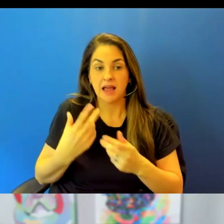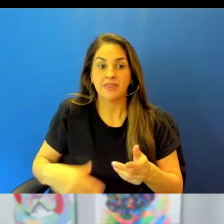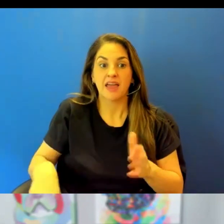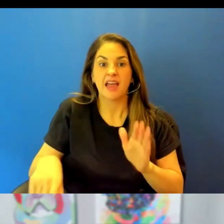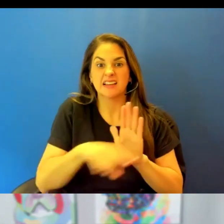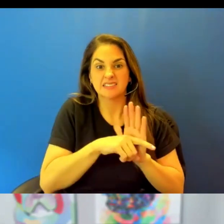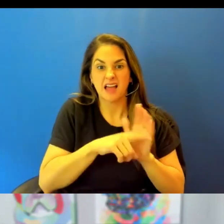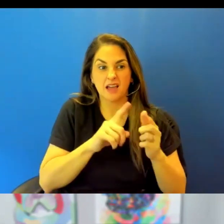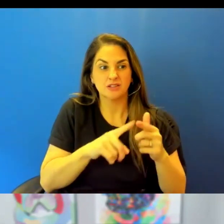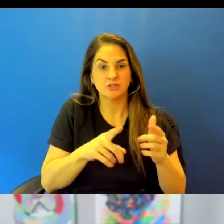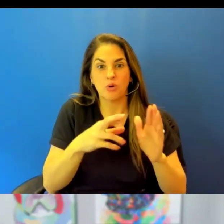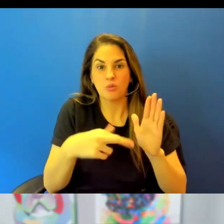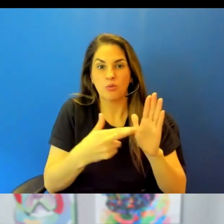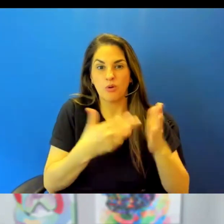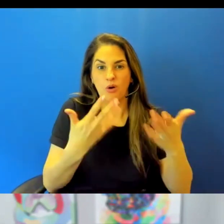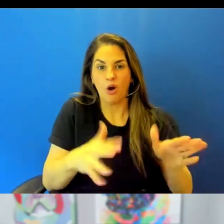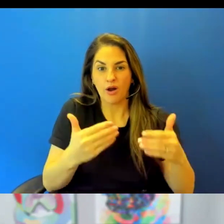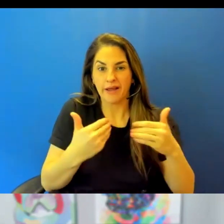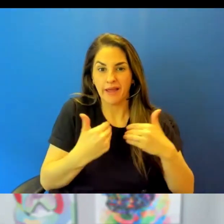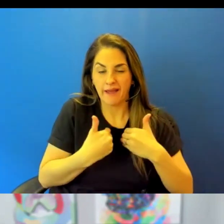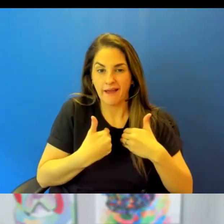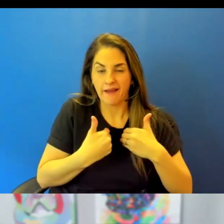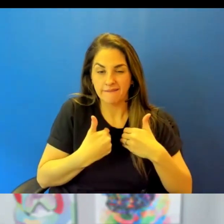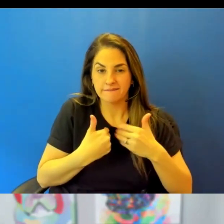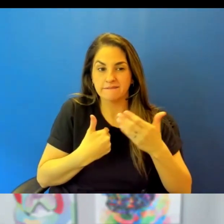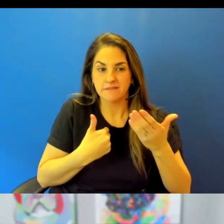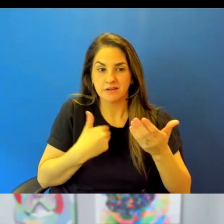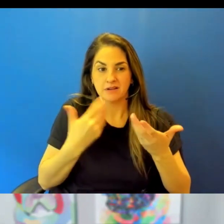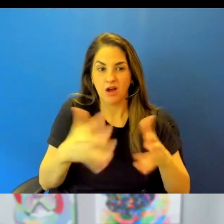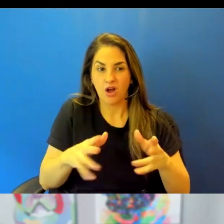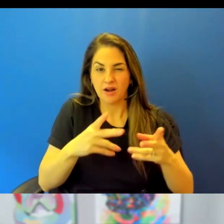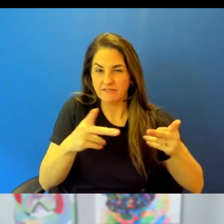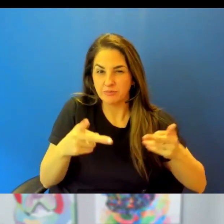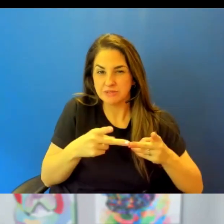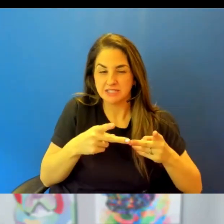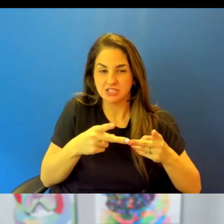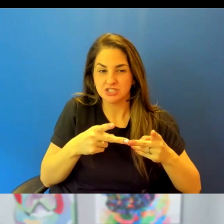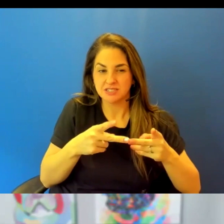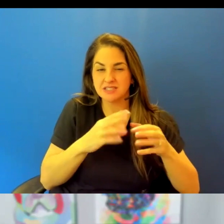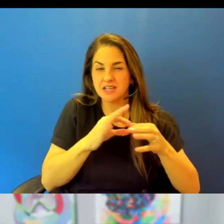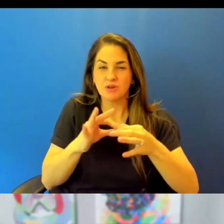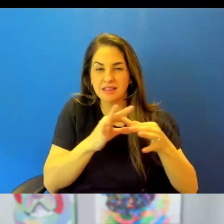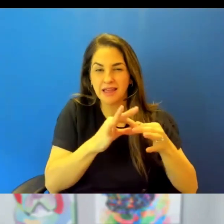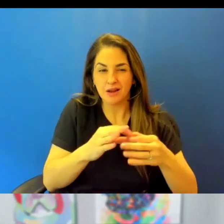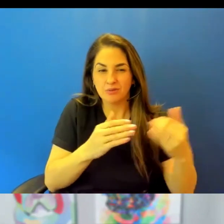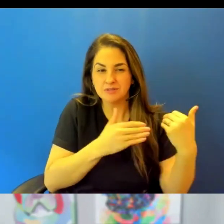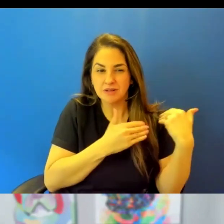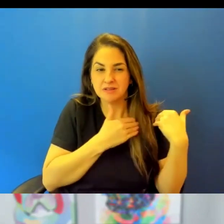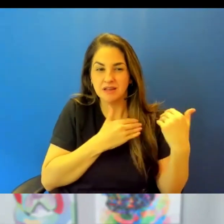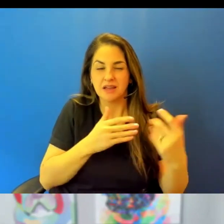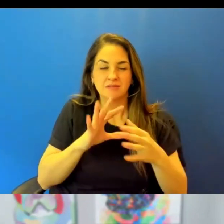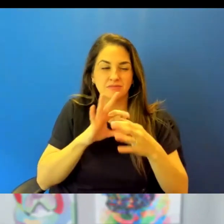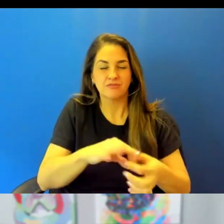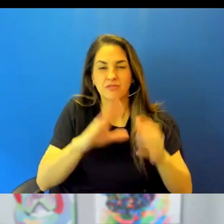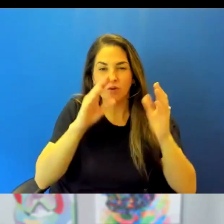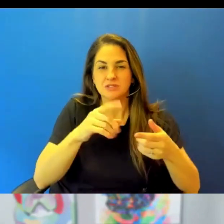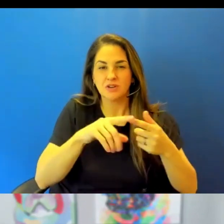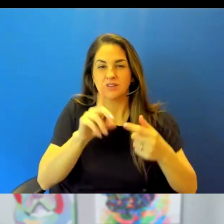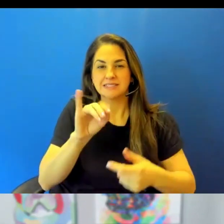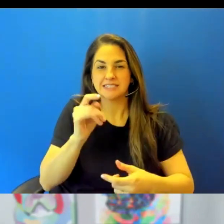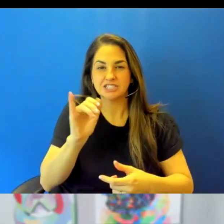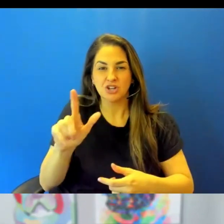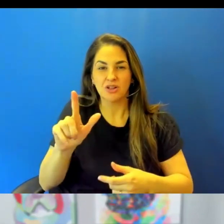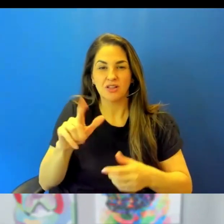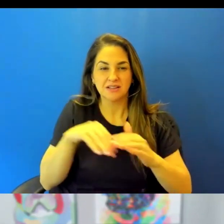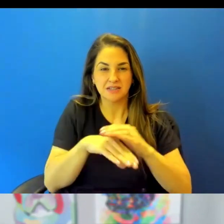existing role, often with already related responsibilities around digital accessibility,